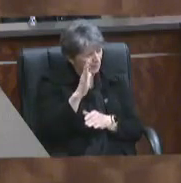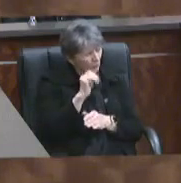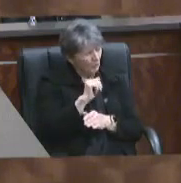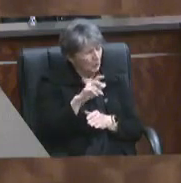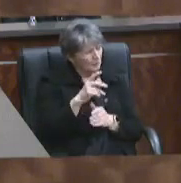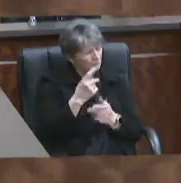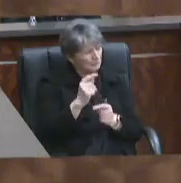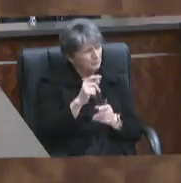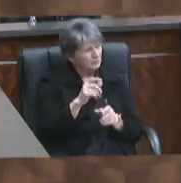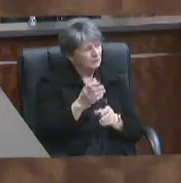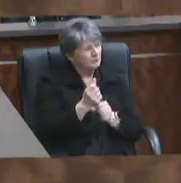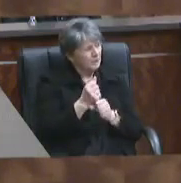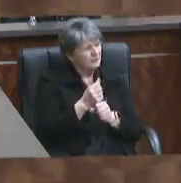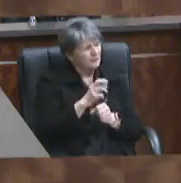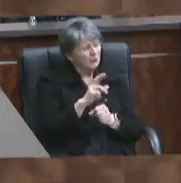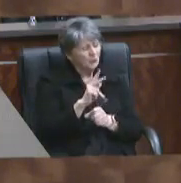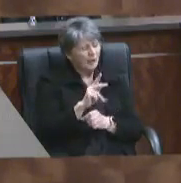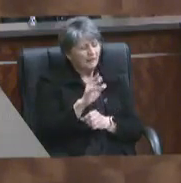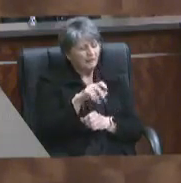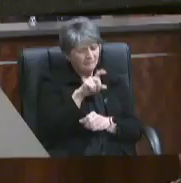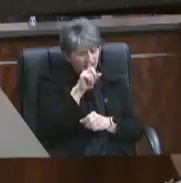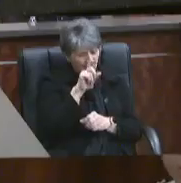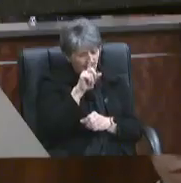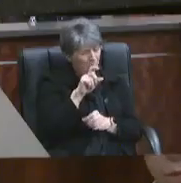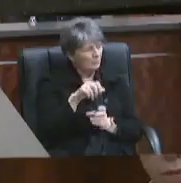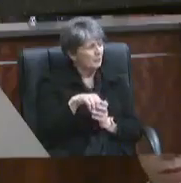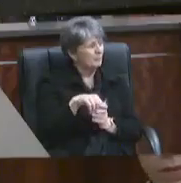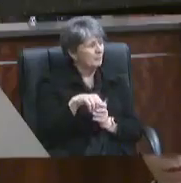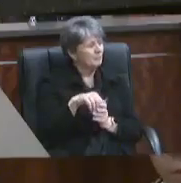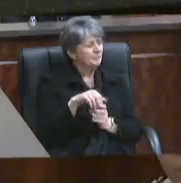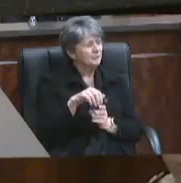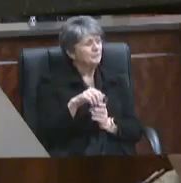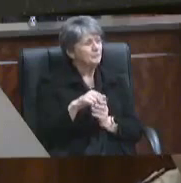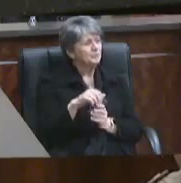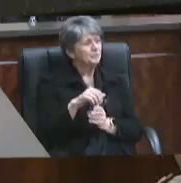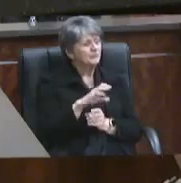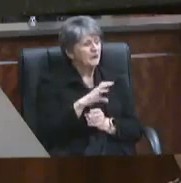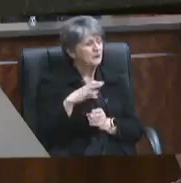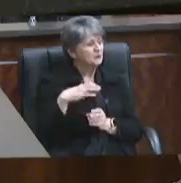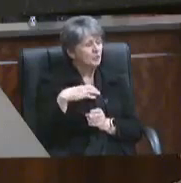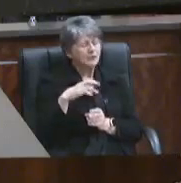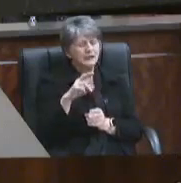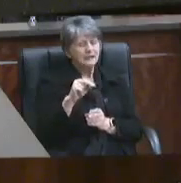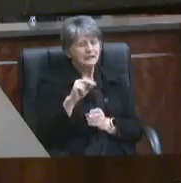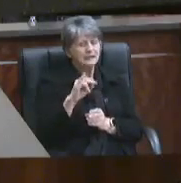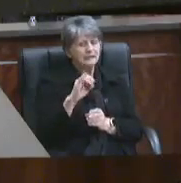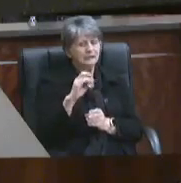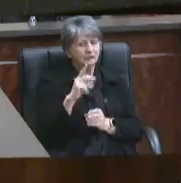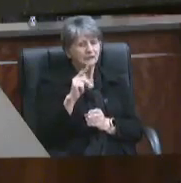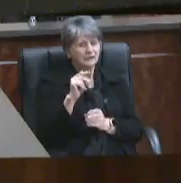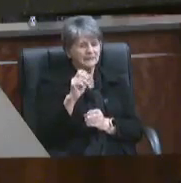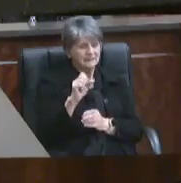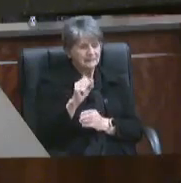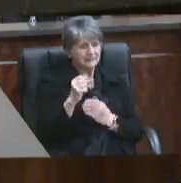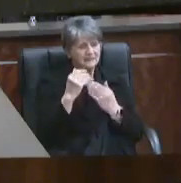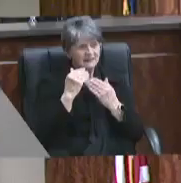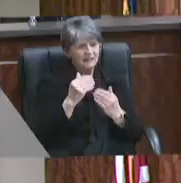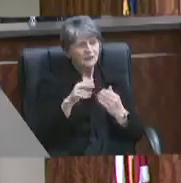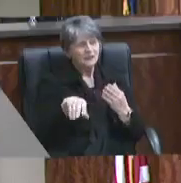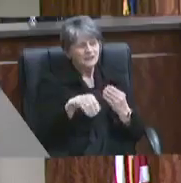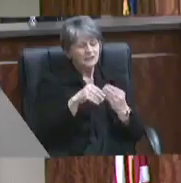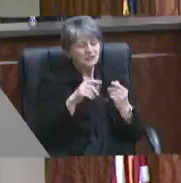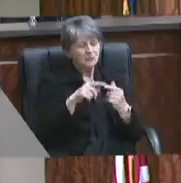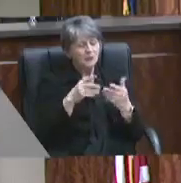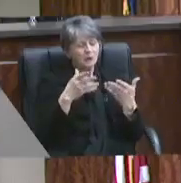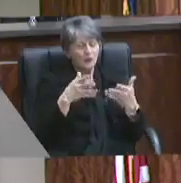Eagle. That was my report, Mr. President. Thank you, Councilman Les. Councilwoman Nicholas. Thank you. In addition to what's already been said,